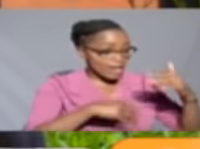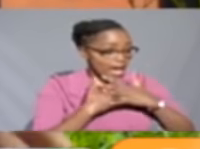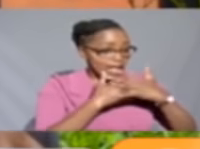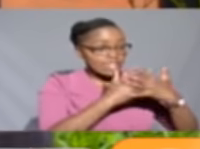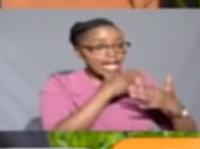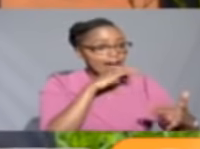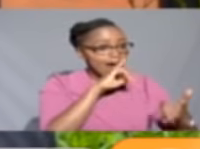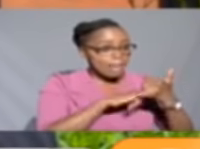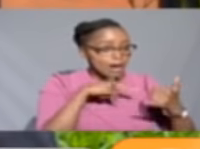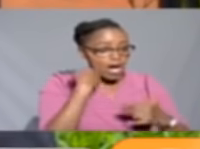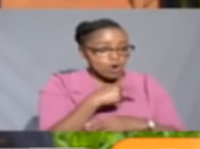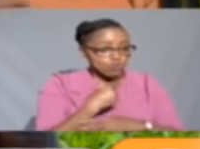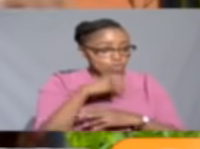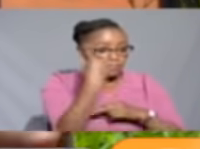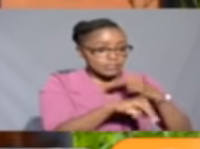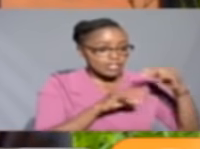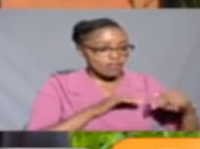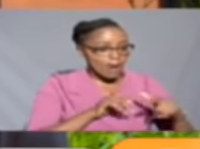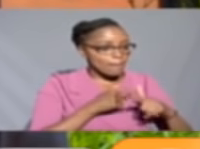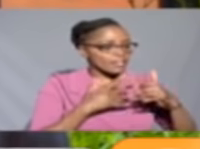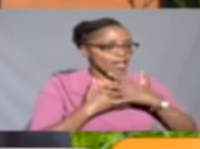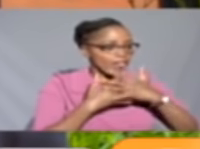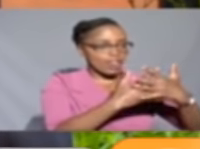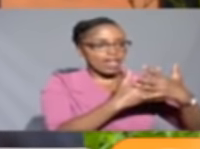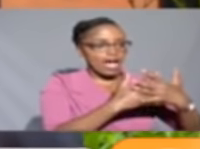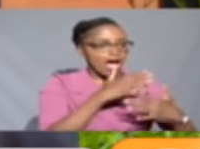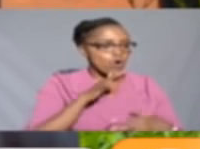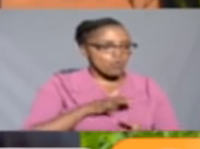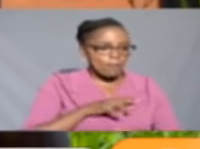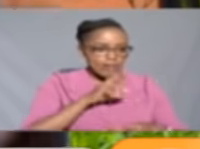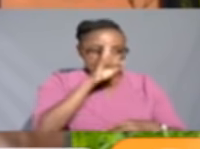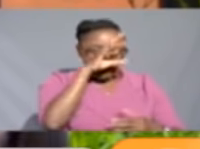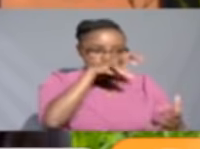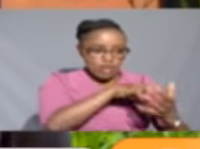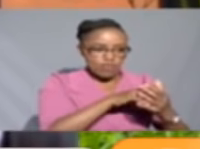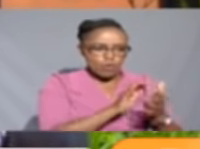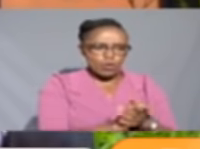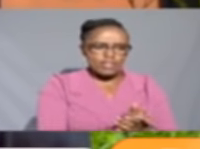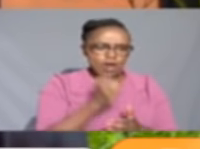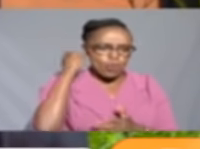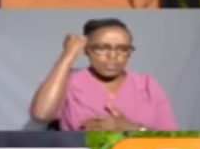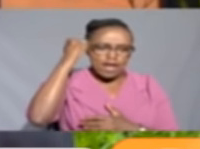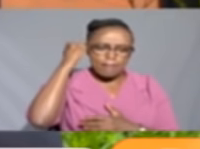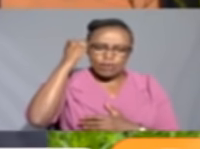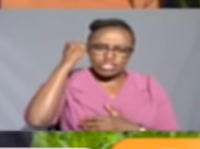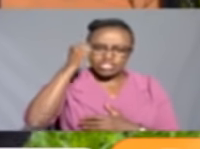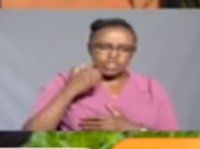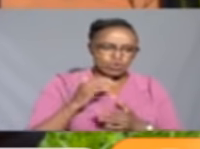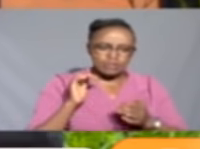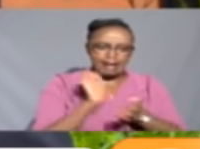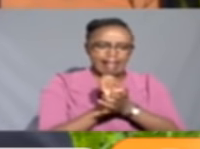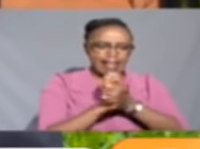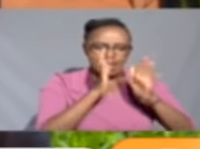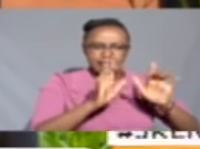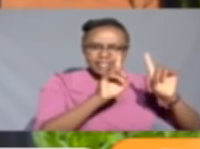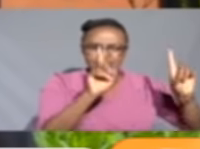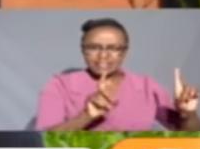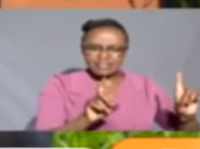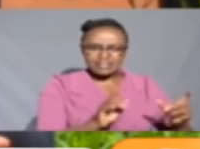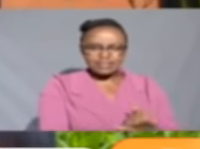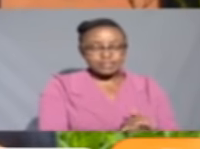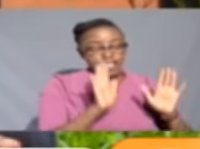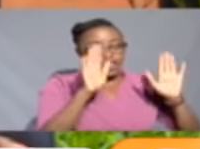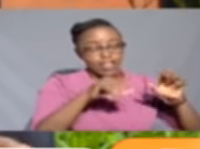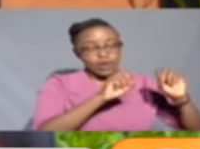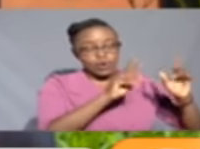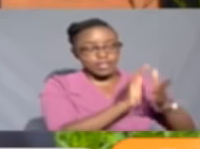husband who has beaten up the woman, they lock the woman up in the police station with a political detainee. Right next to you. So anyway,